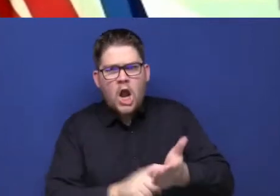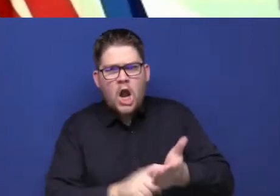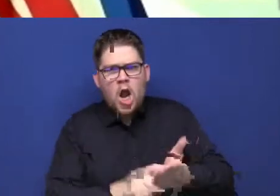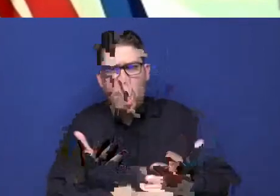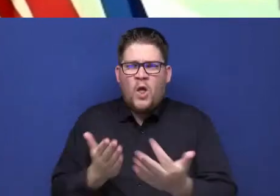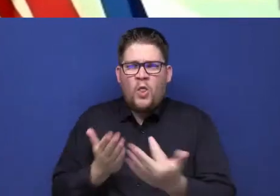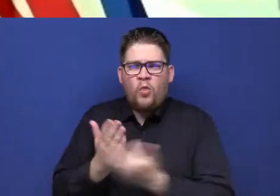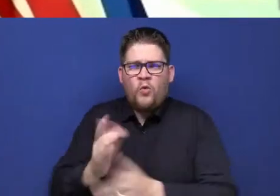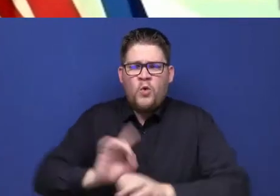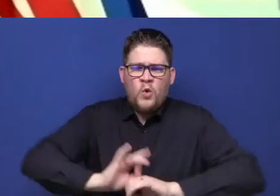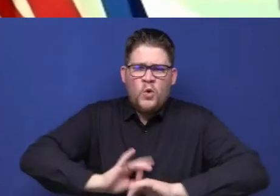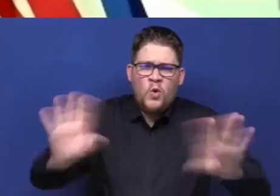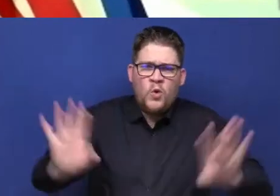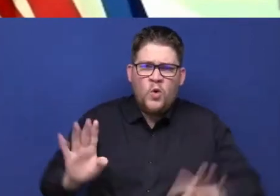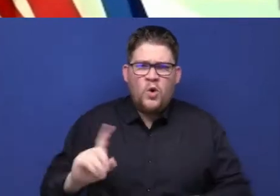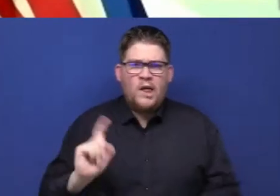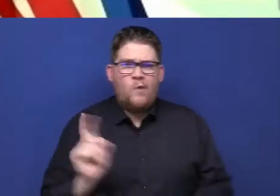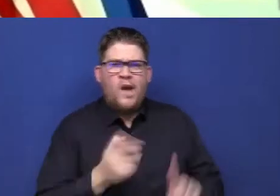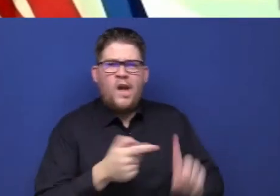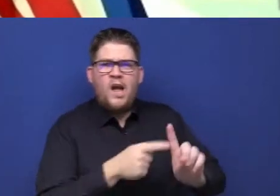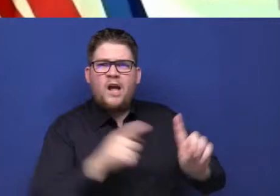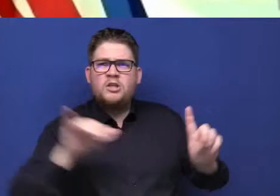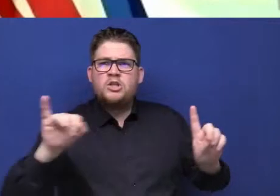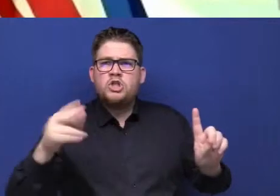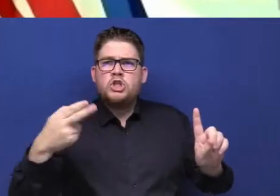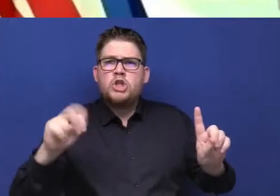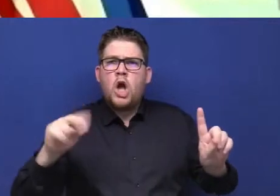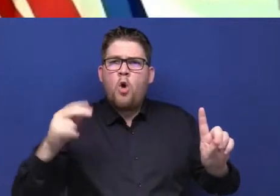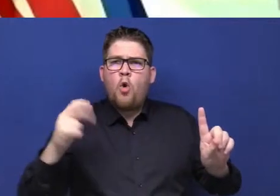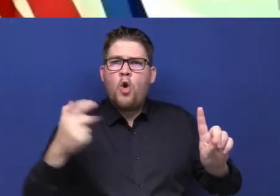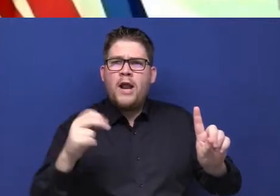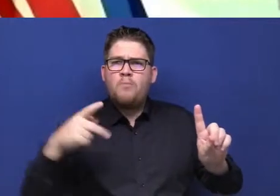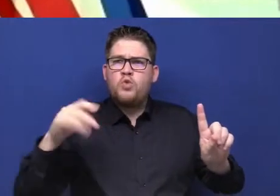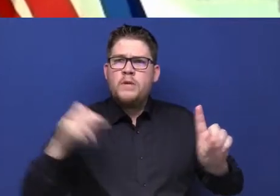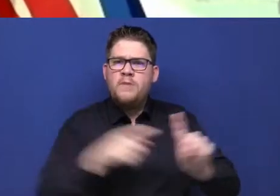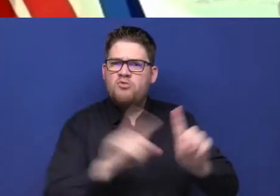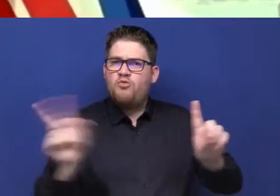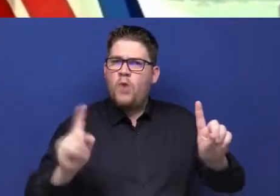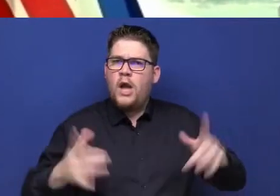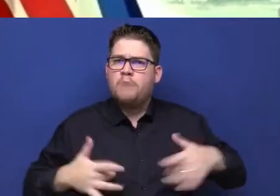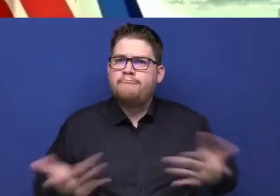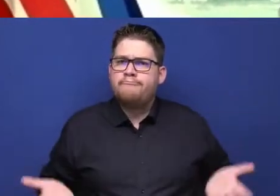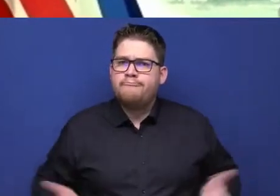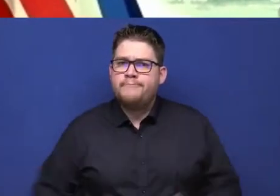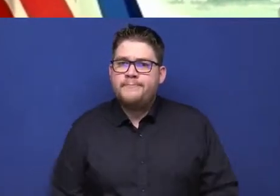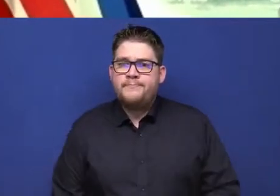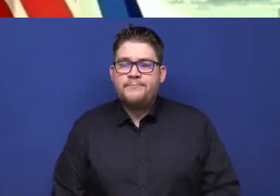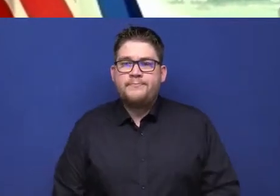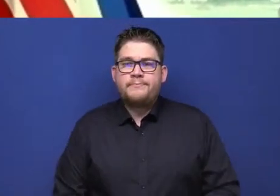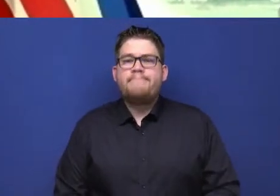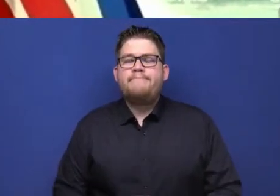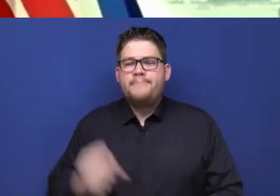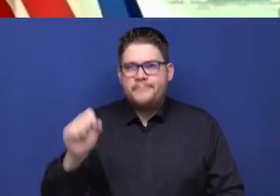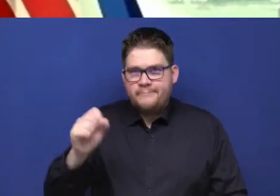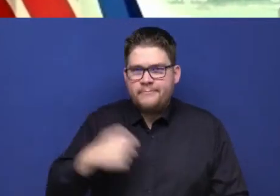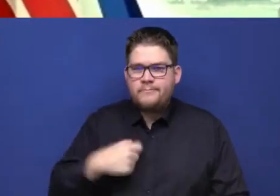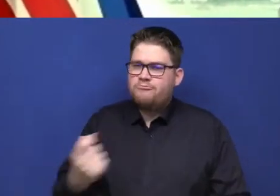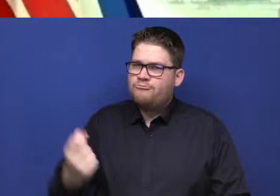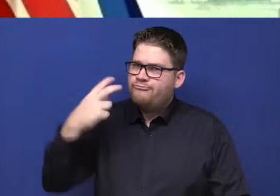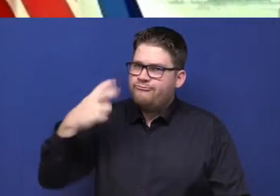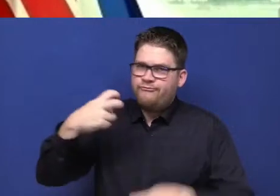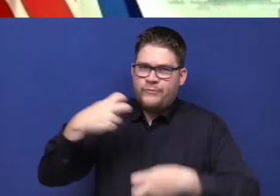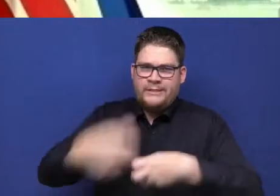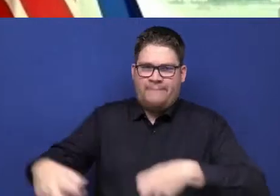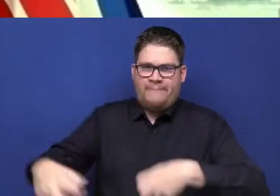to lose a property or a home. It is devastating, and we know that, and it's incredibly emotional. But what I can also tell you is